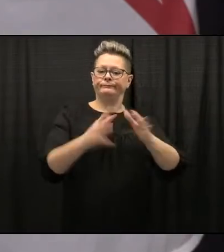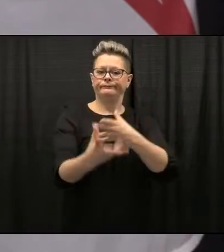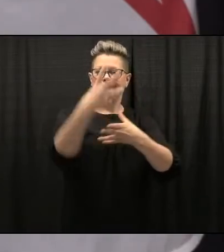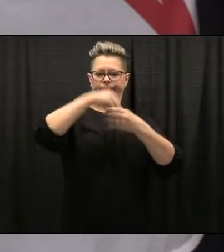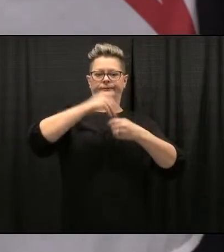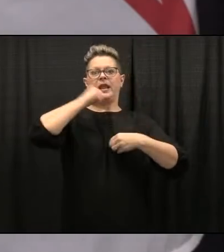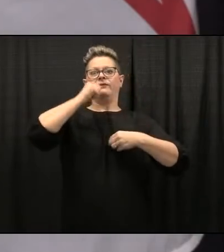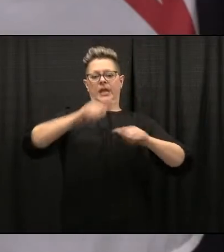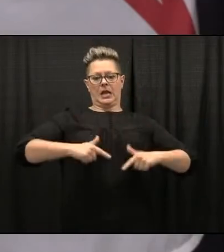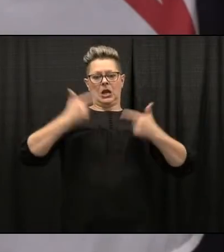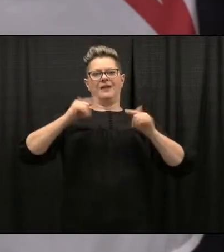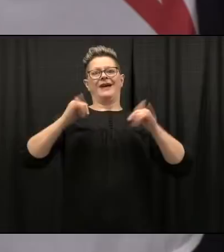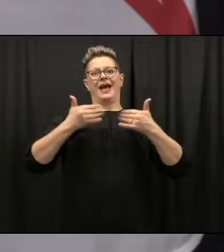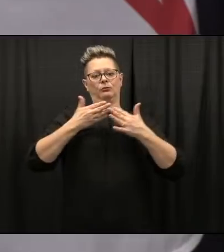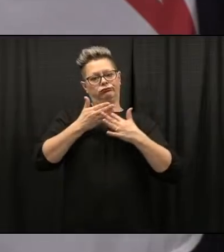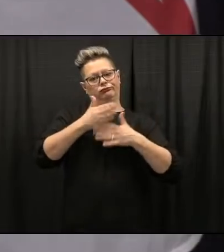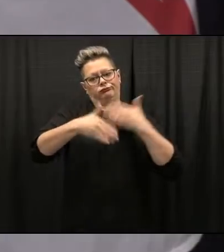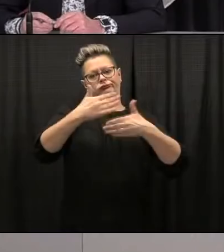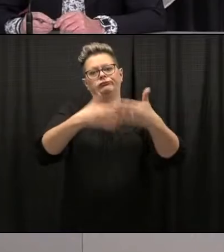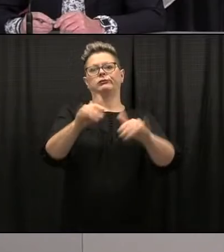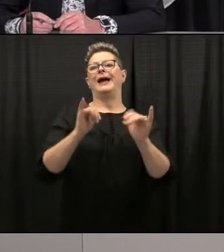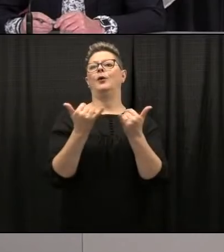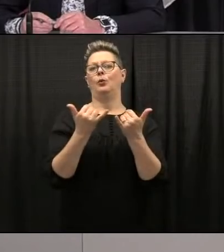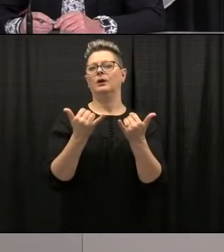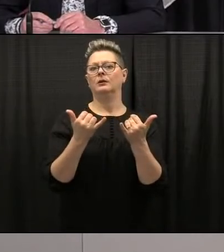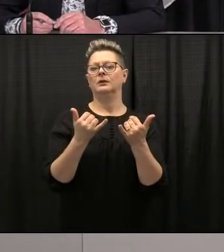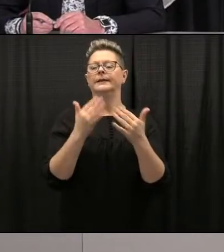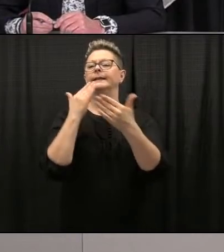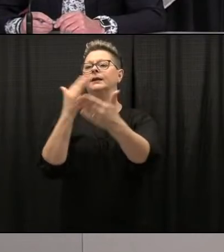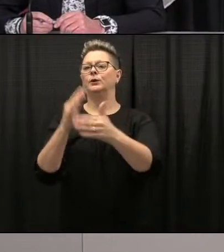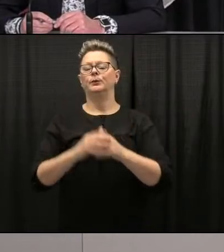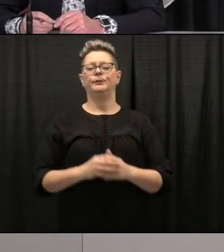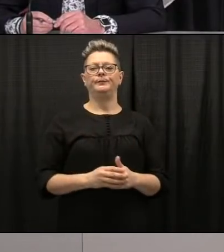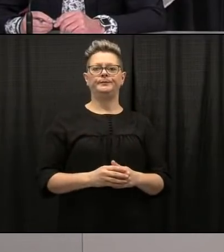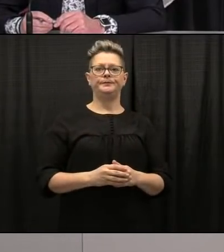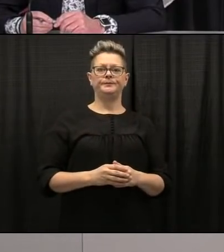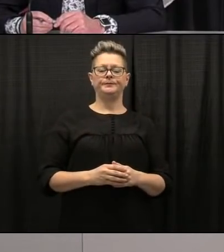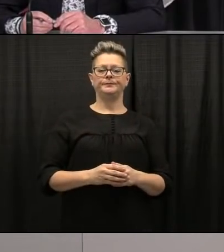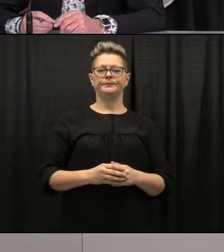to a more predictable stage. Thank you.